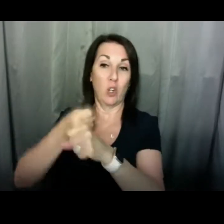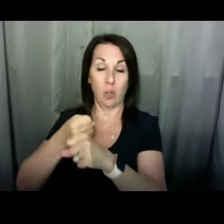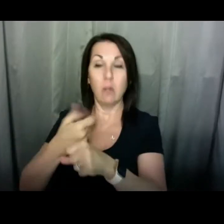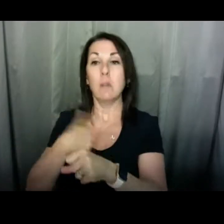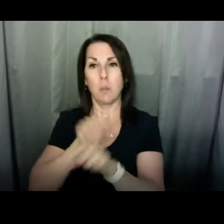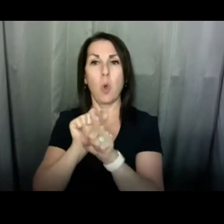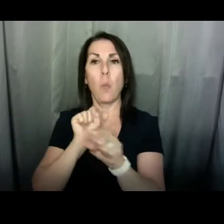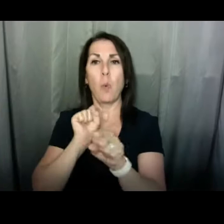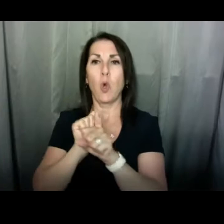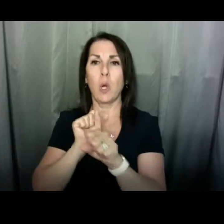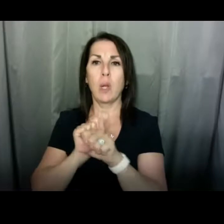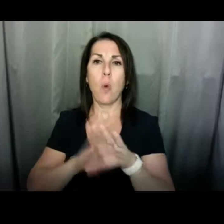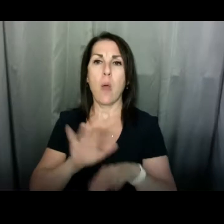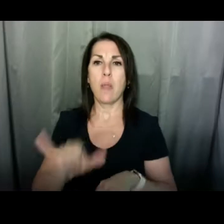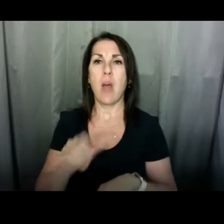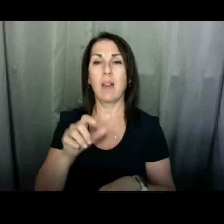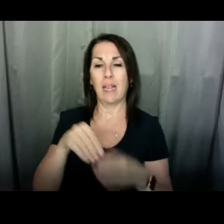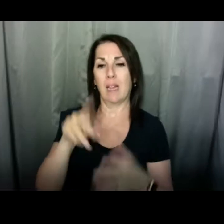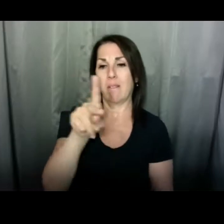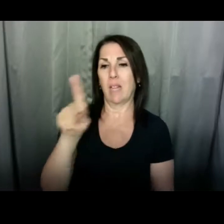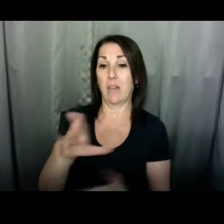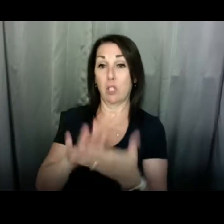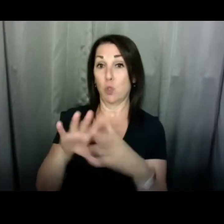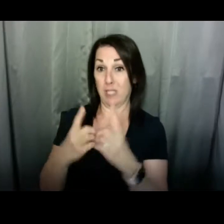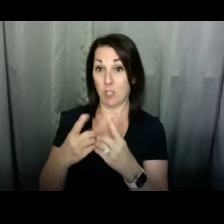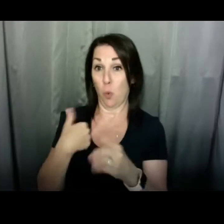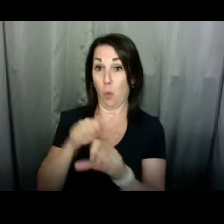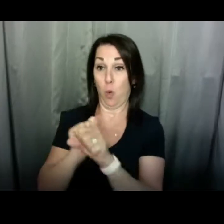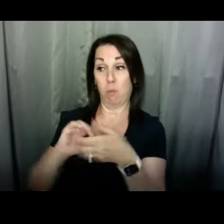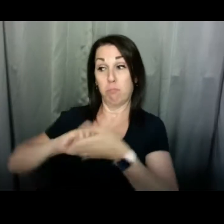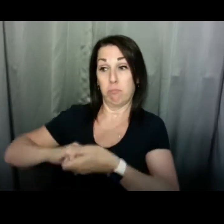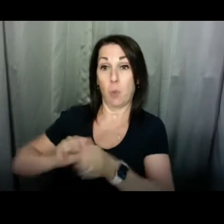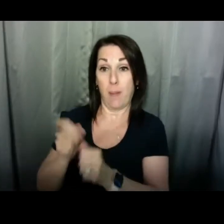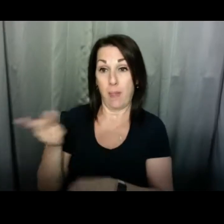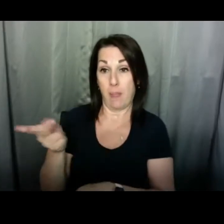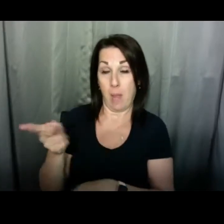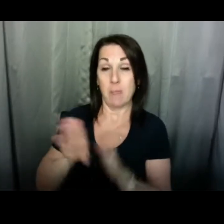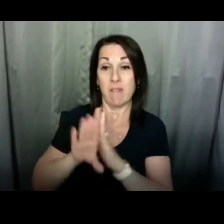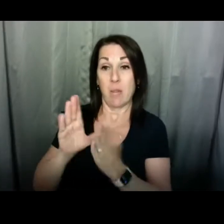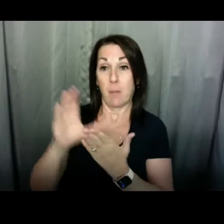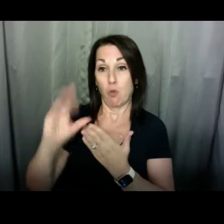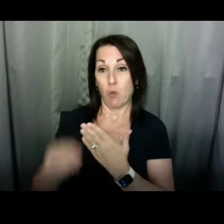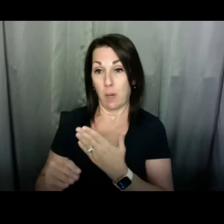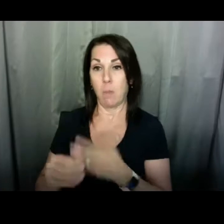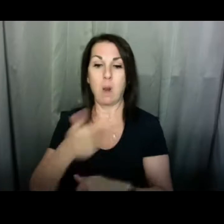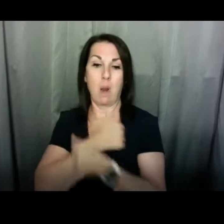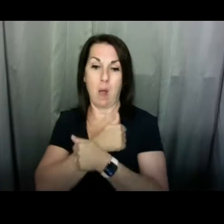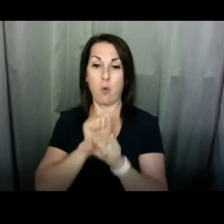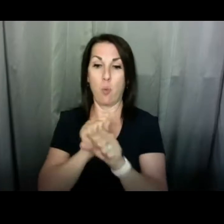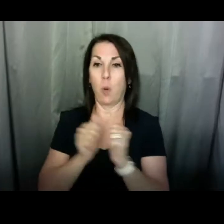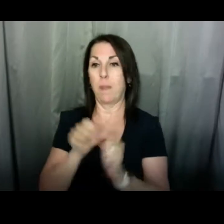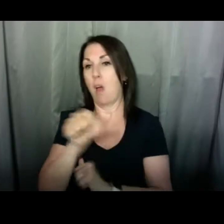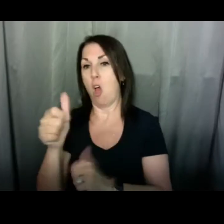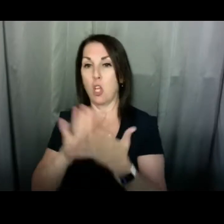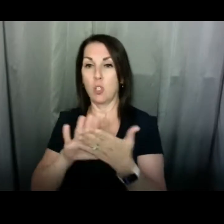working with the Philadelphia School District on developing curriculum. We'd love to work with other school districts who